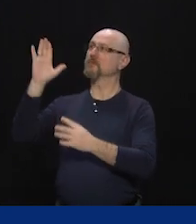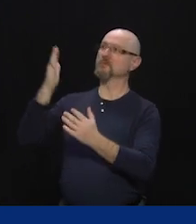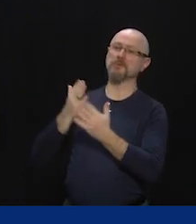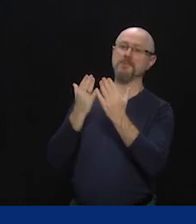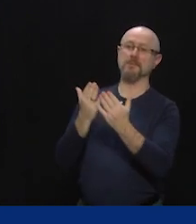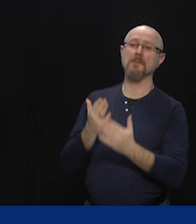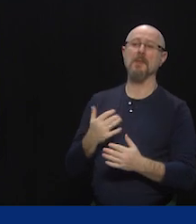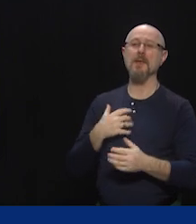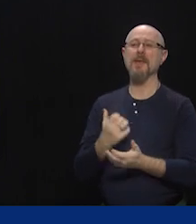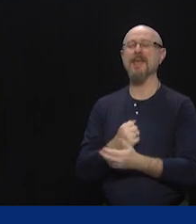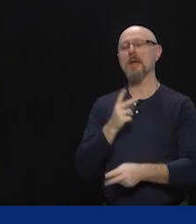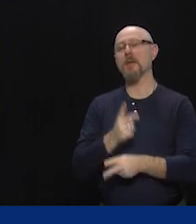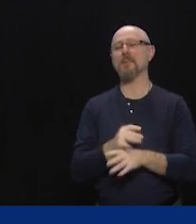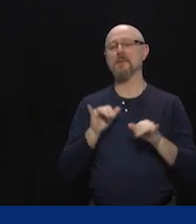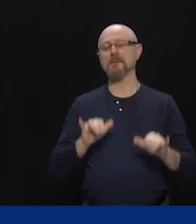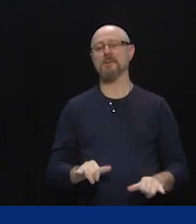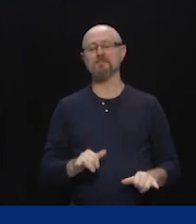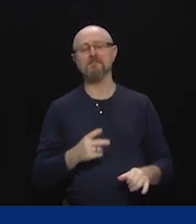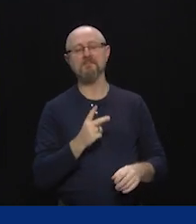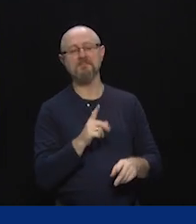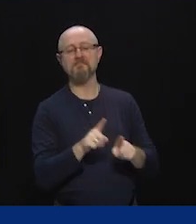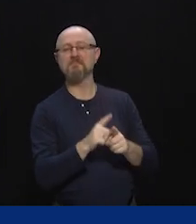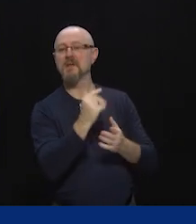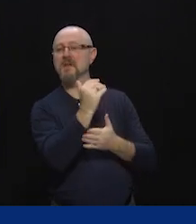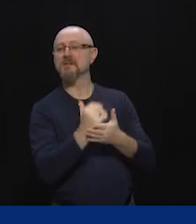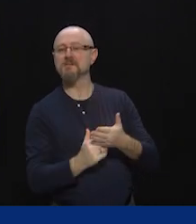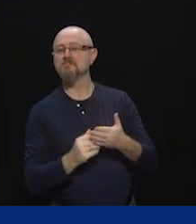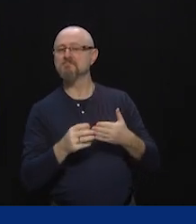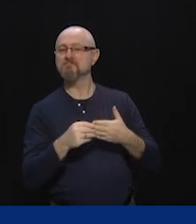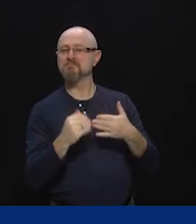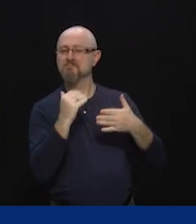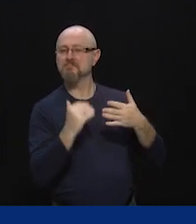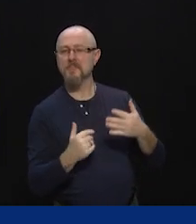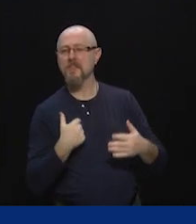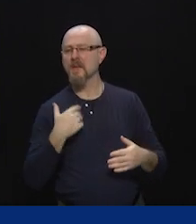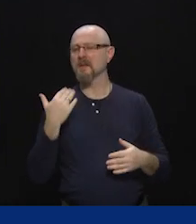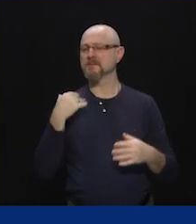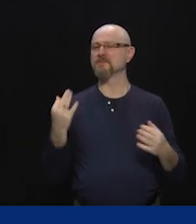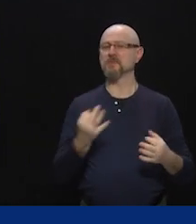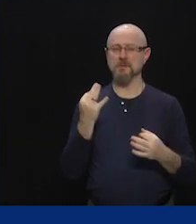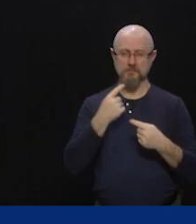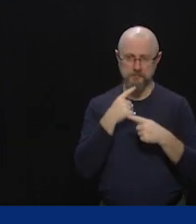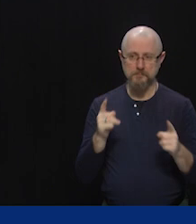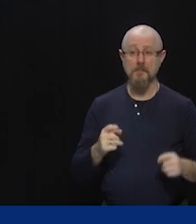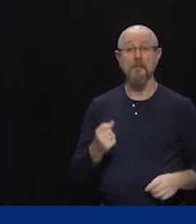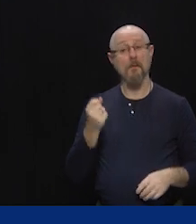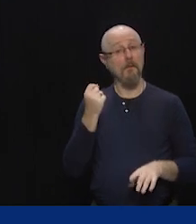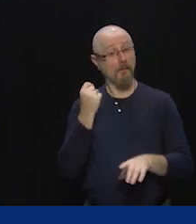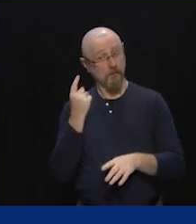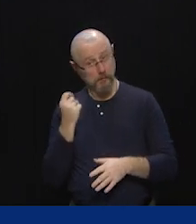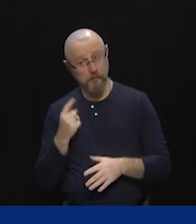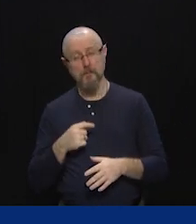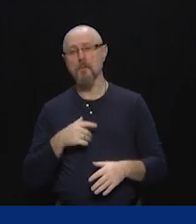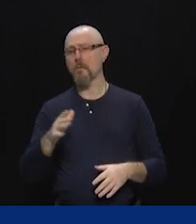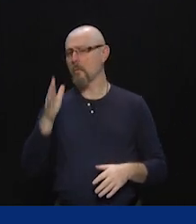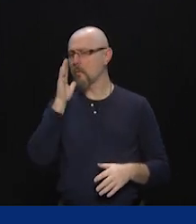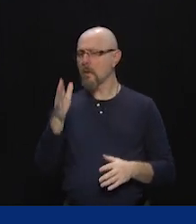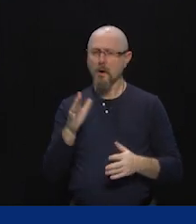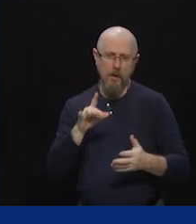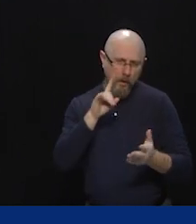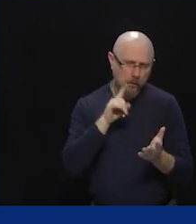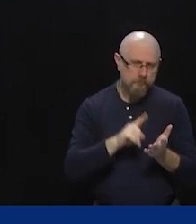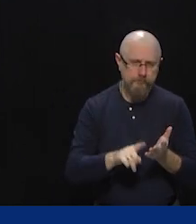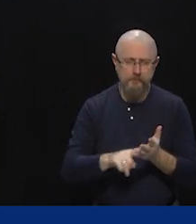wanted to at least address that first category, which we did on Friday. However, we will be examining our other options as